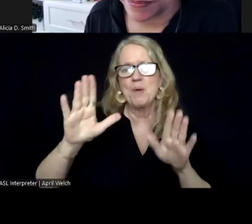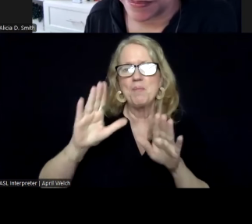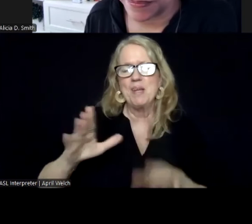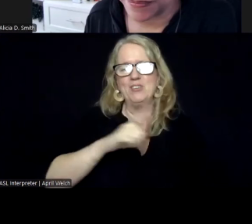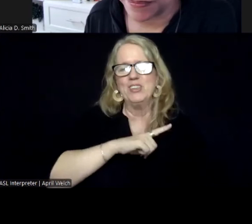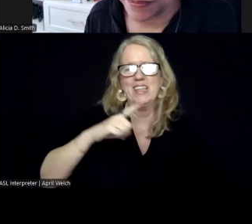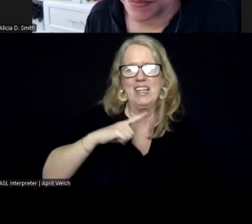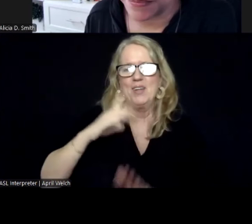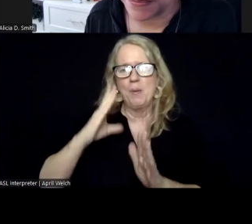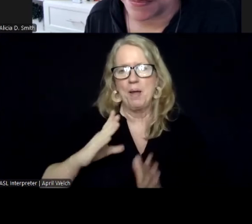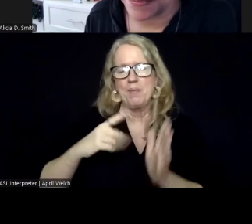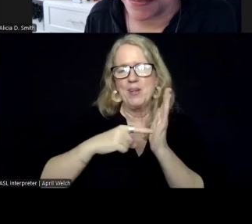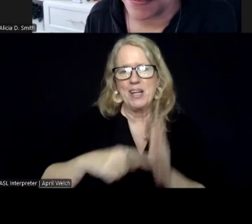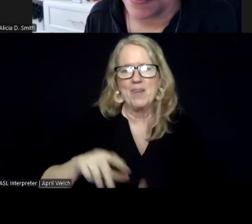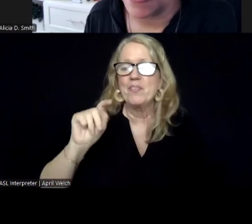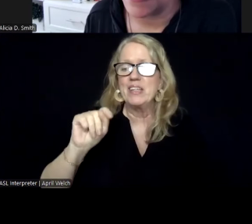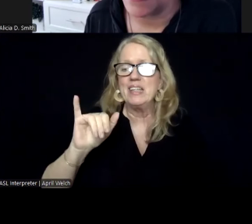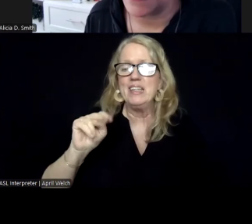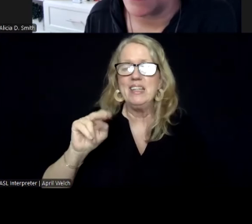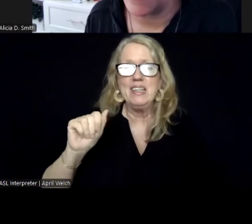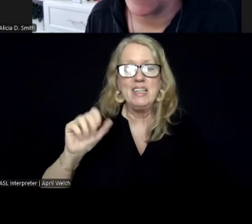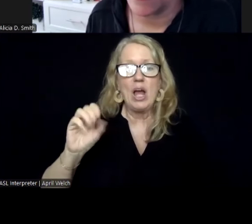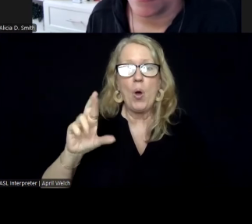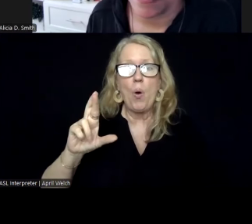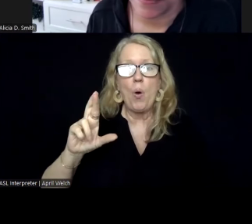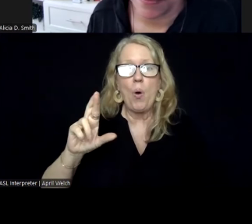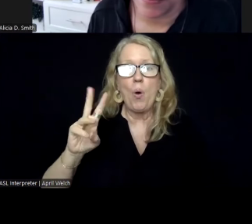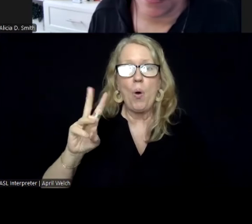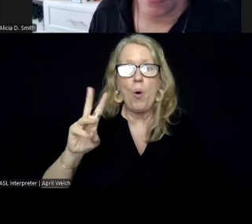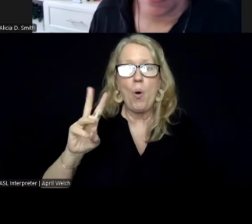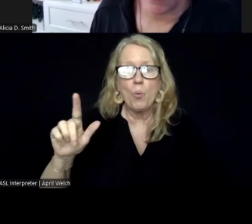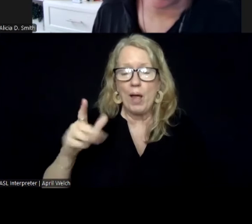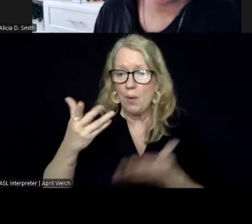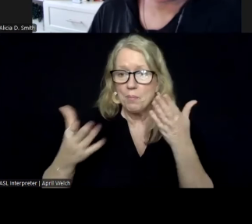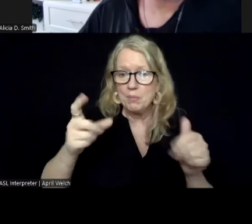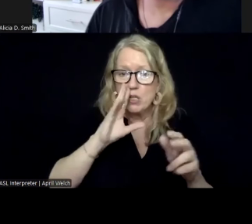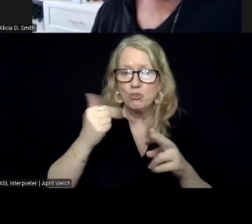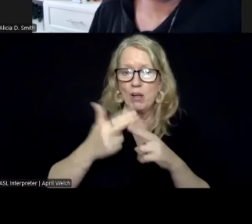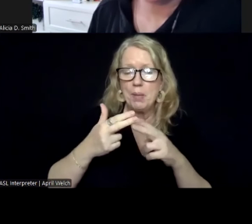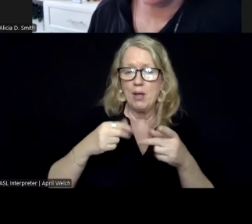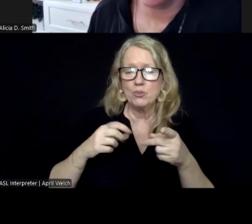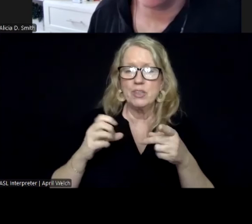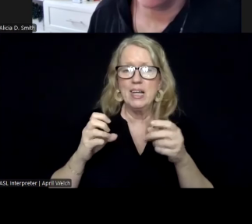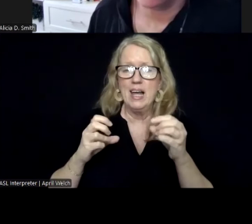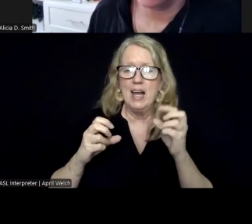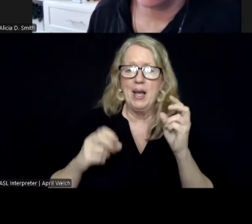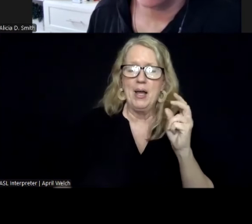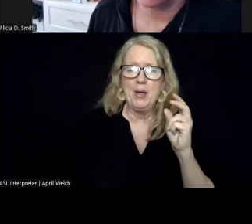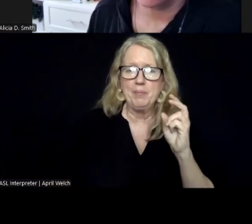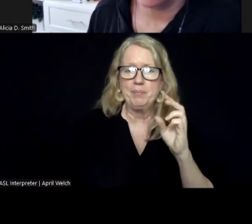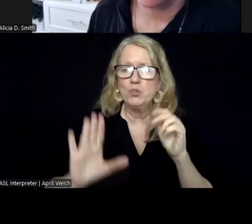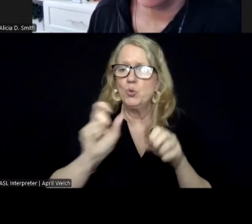legislator, Representative Tina Orwell. Maybe talk to us a little bit about the work and